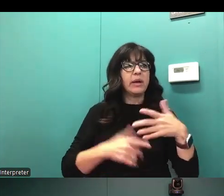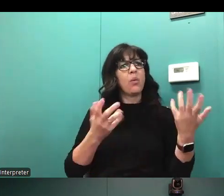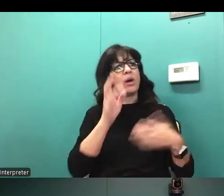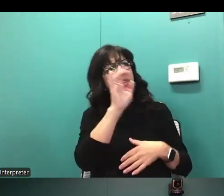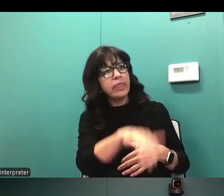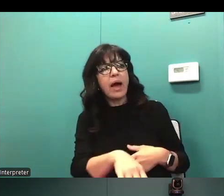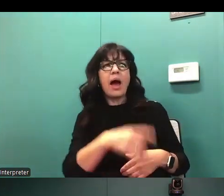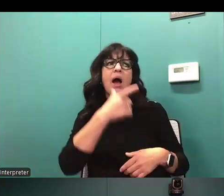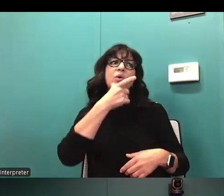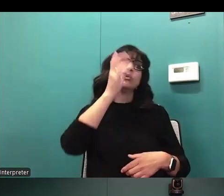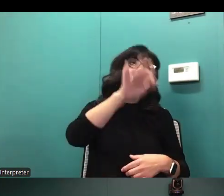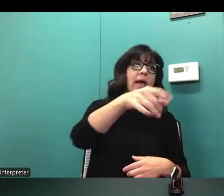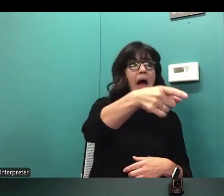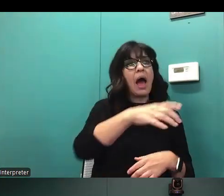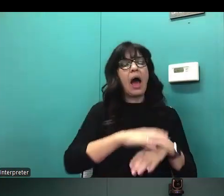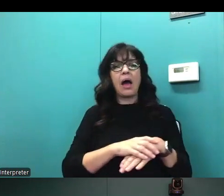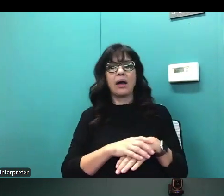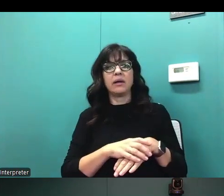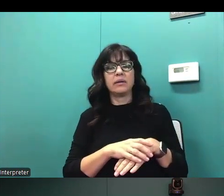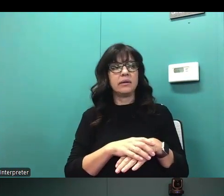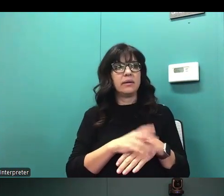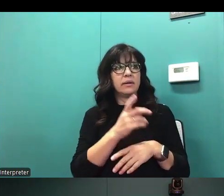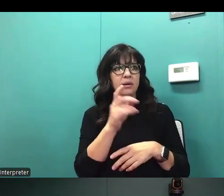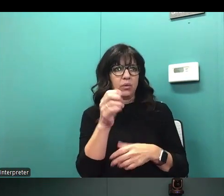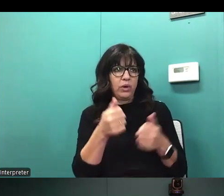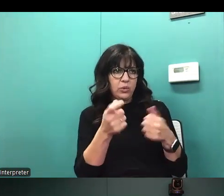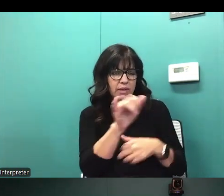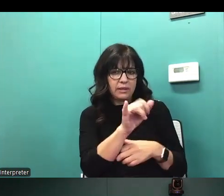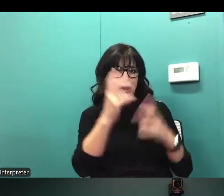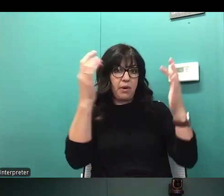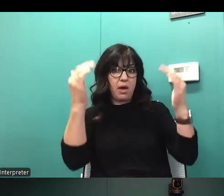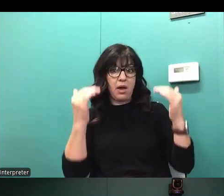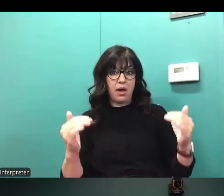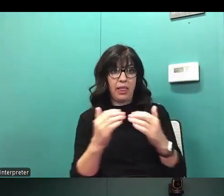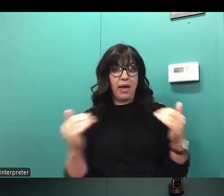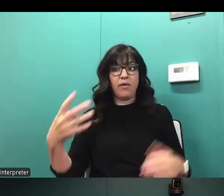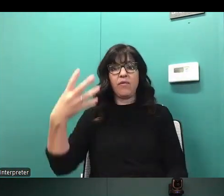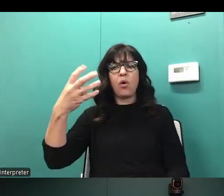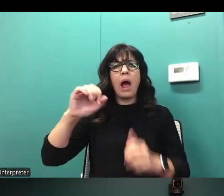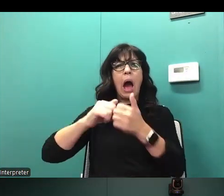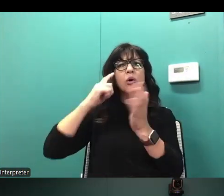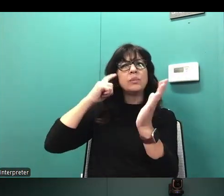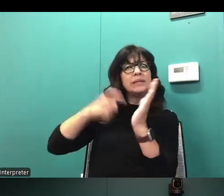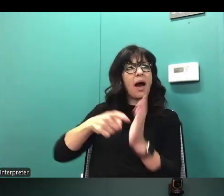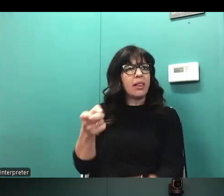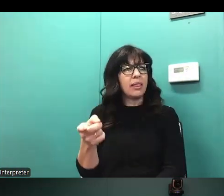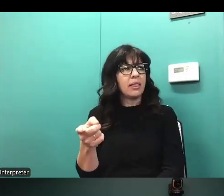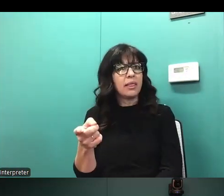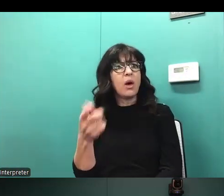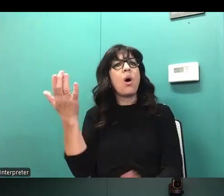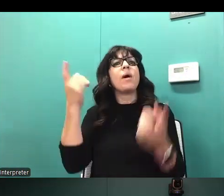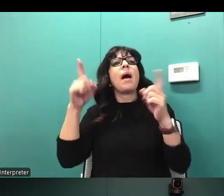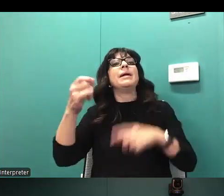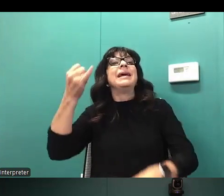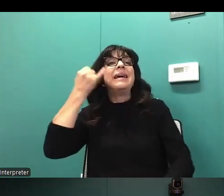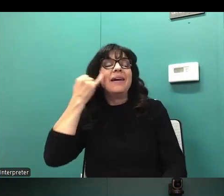that? Who's that? Find the one the same as this versus down to level 4. How can we tell that? What would happen if?